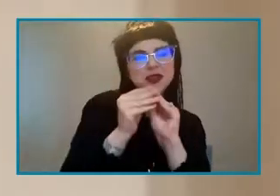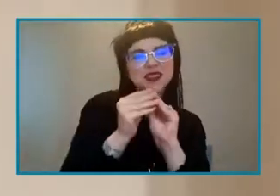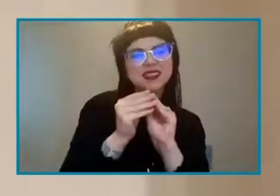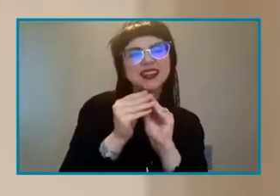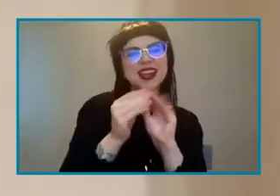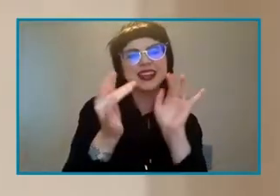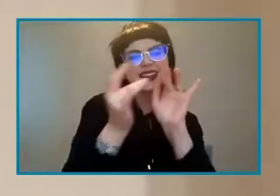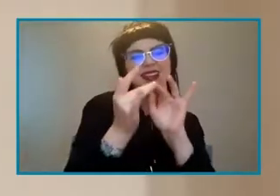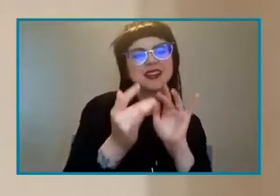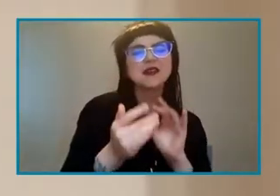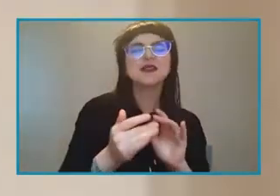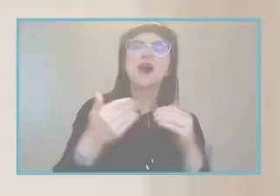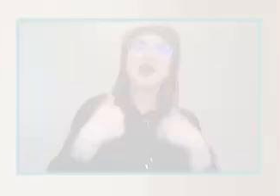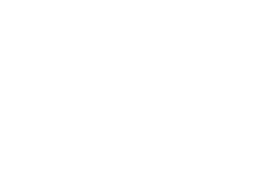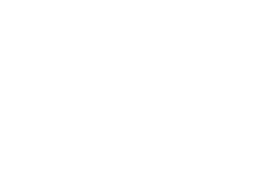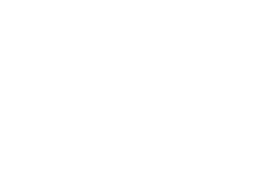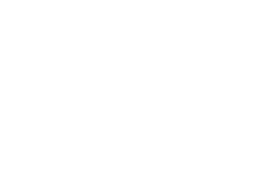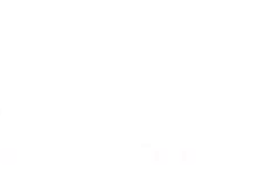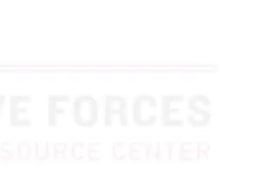great afternoon.